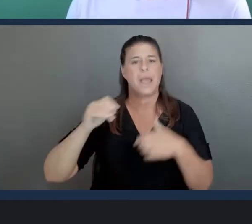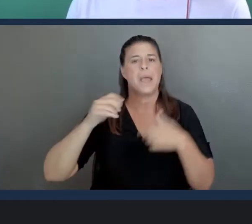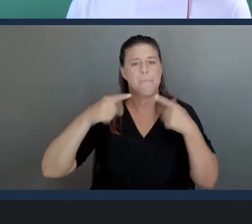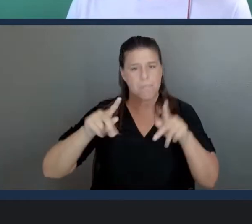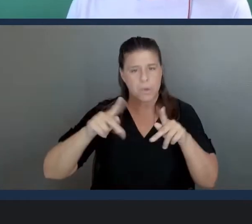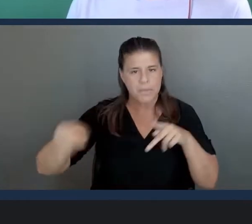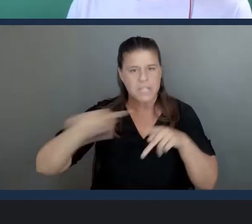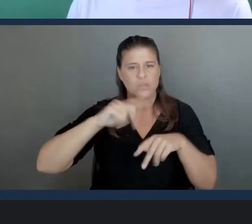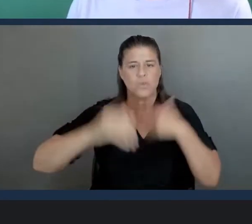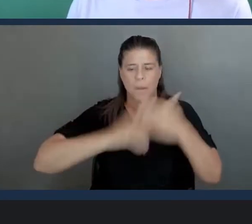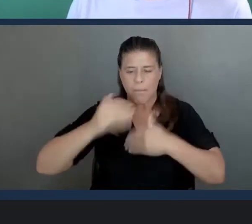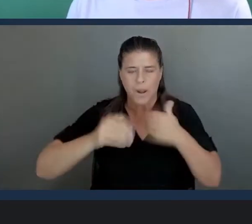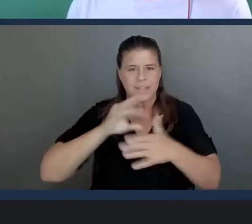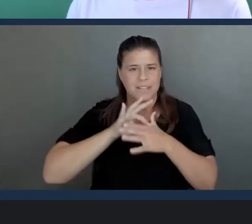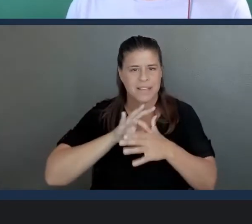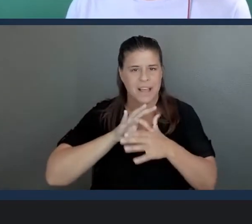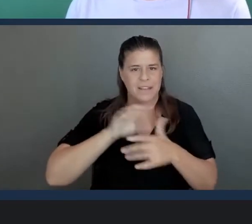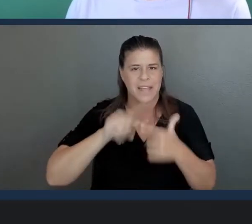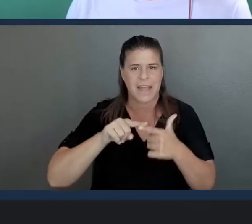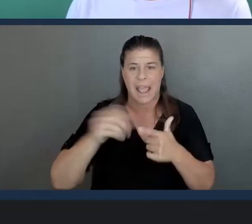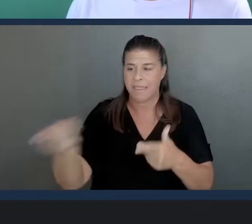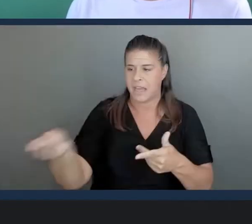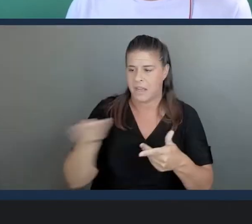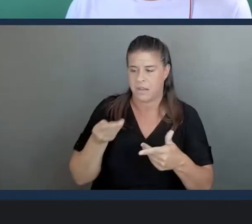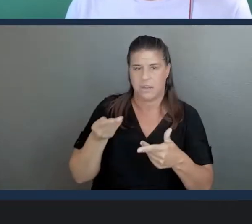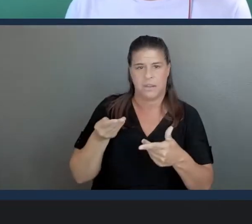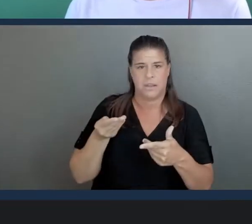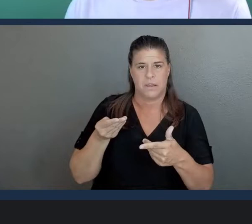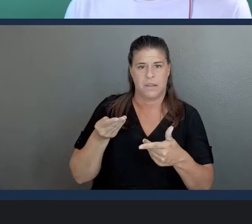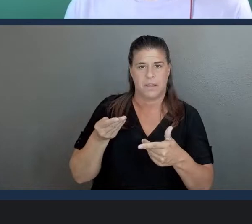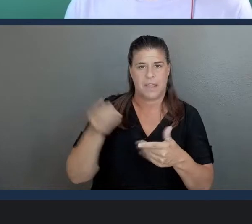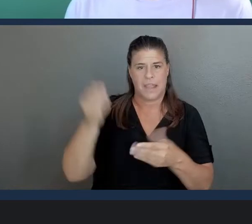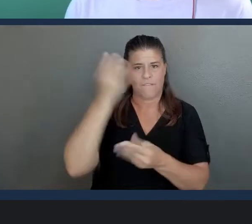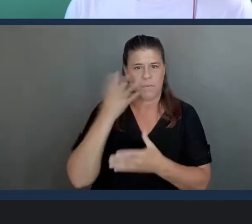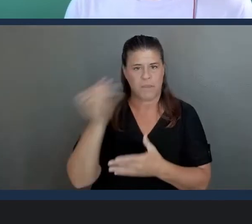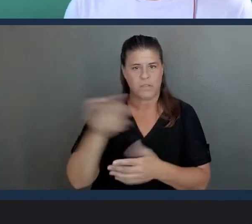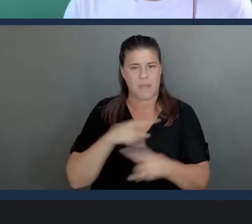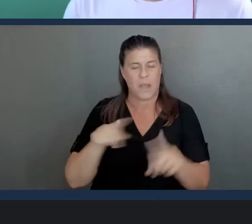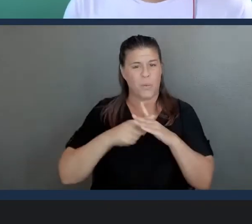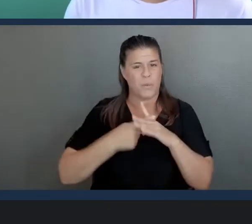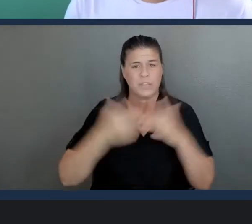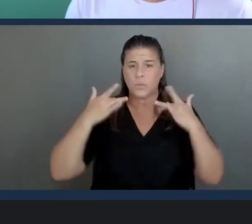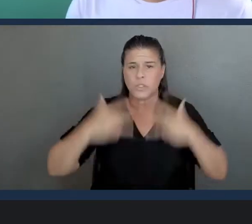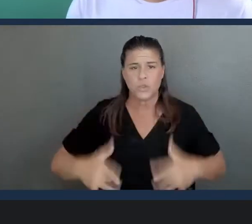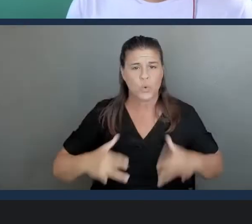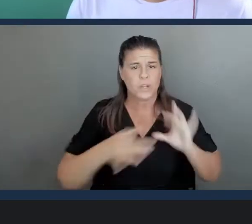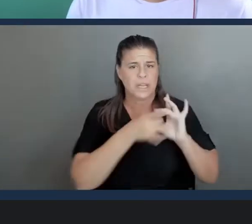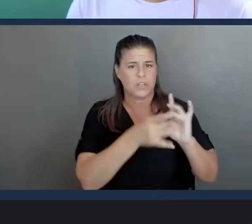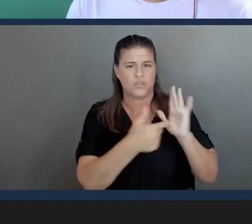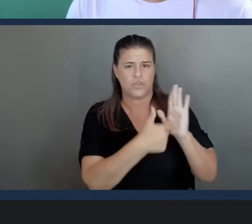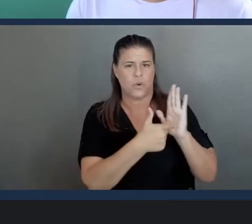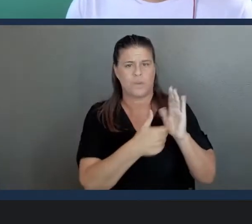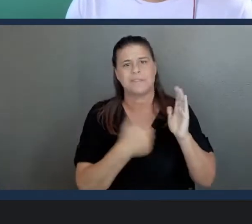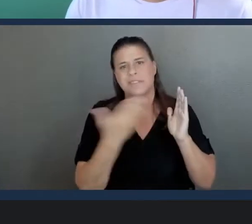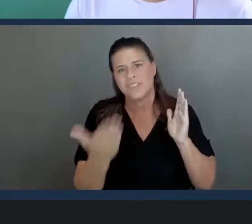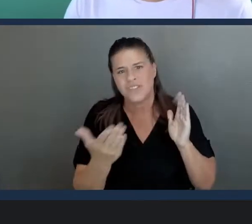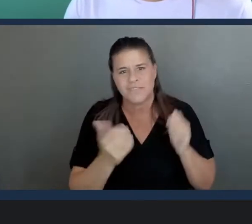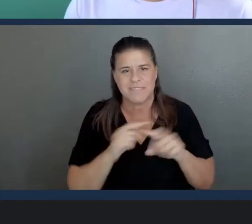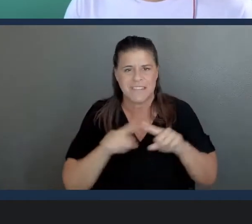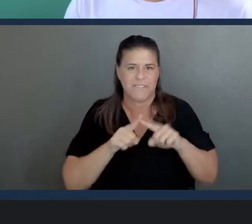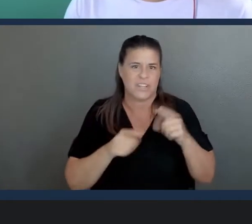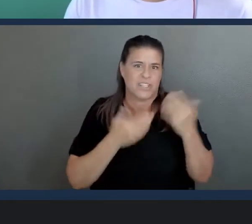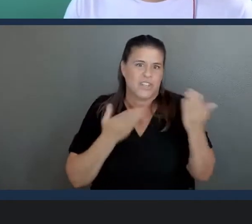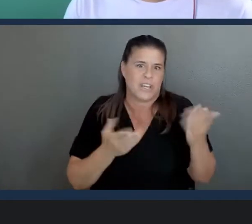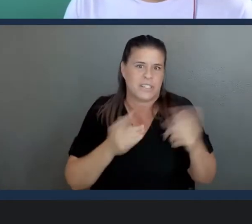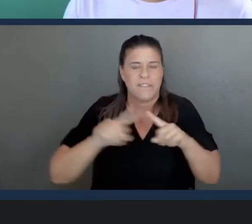the content and it will give you information back. And originally it was just nudity based. Suggestive, different degrees